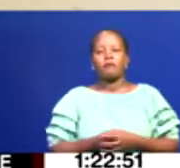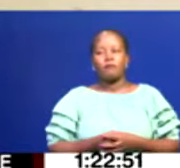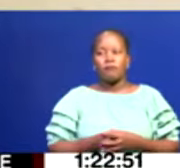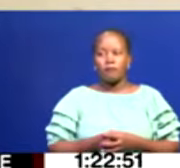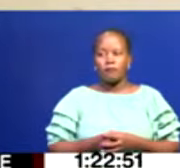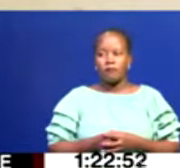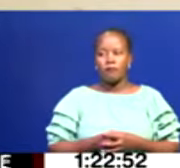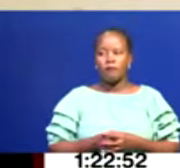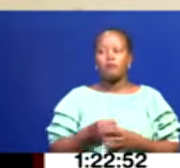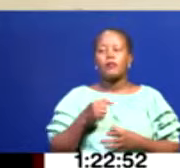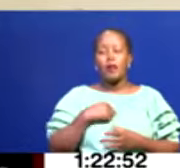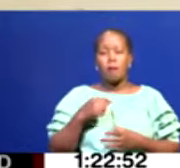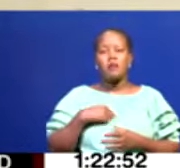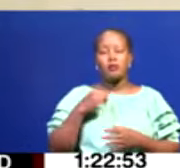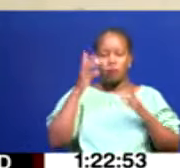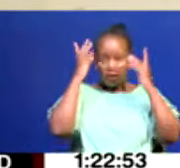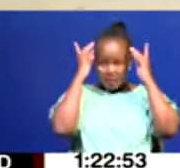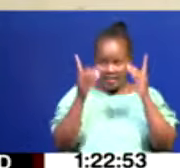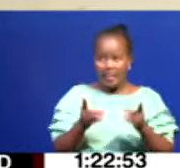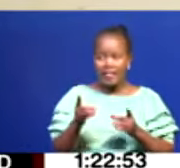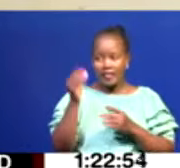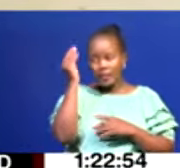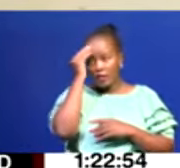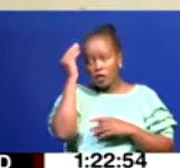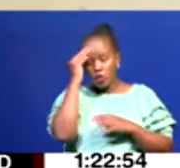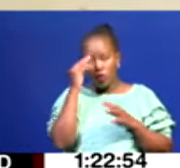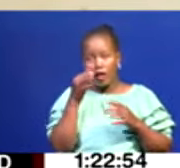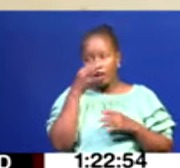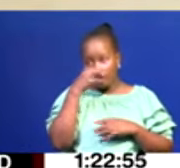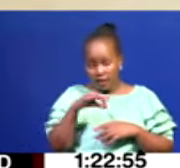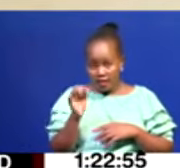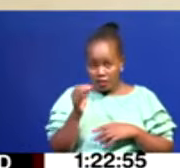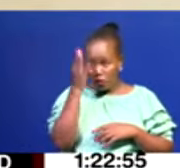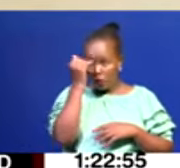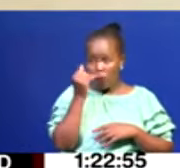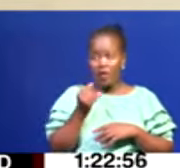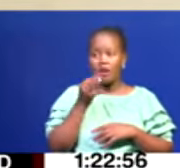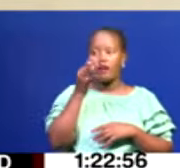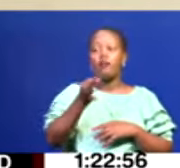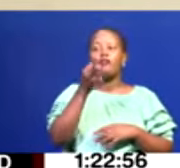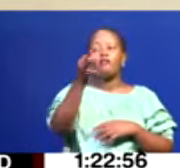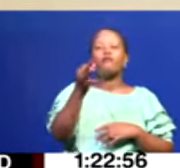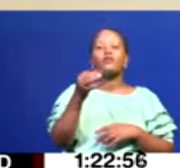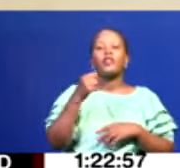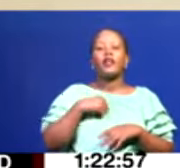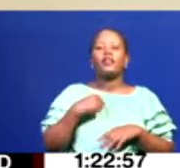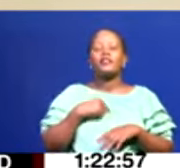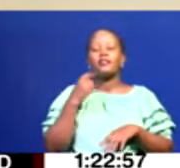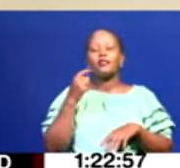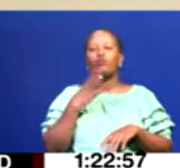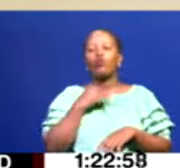I chose French because in the future, when I go to a francophone country, I'll be